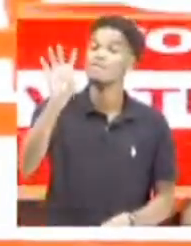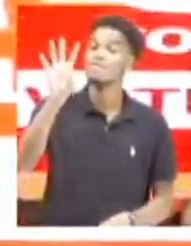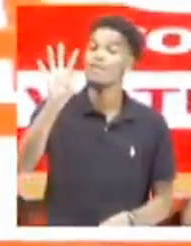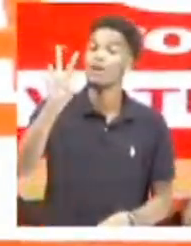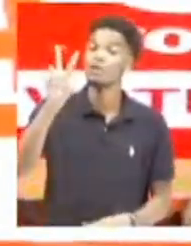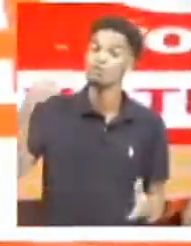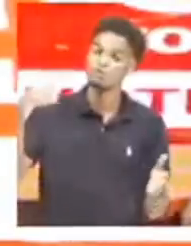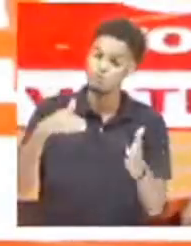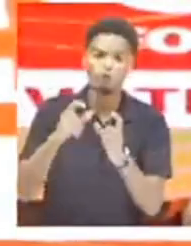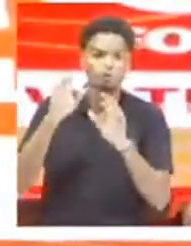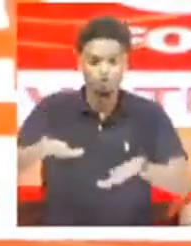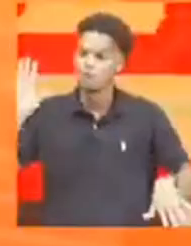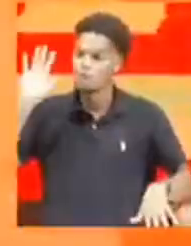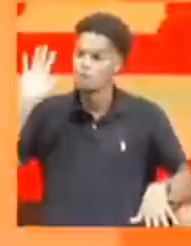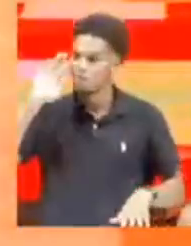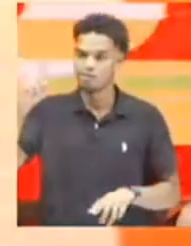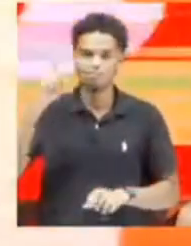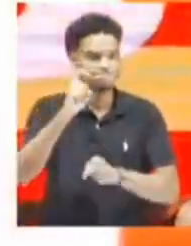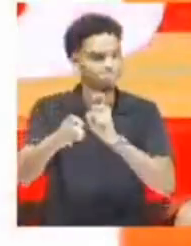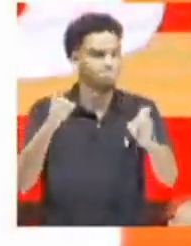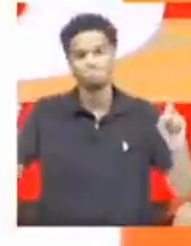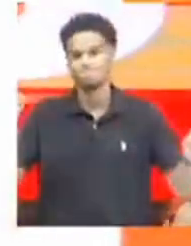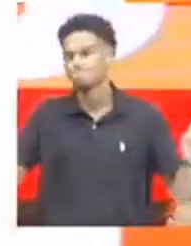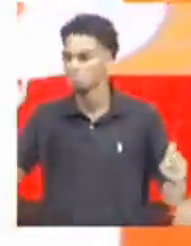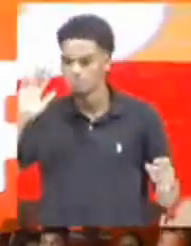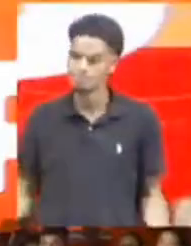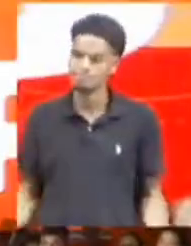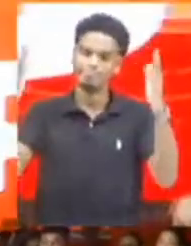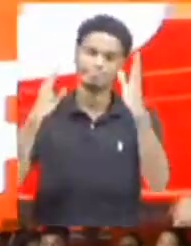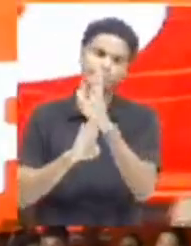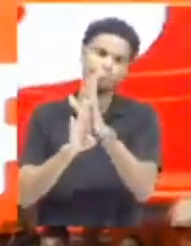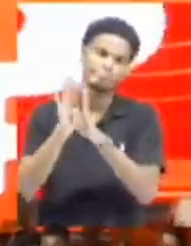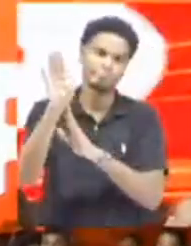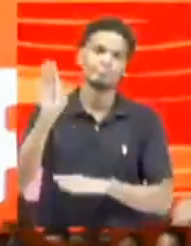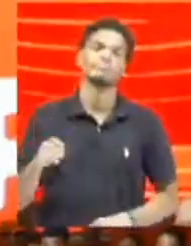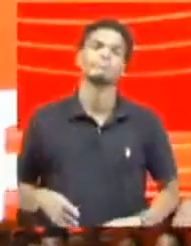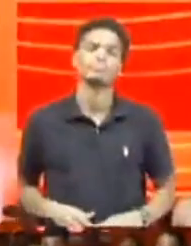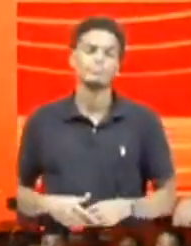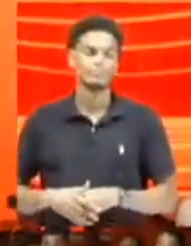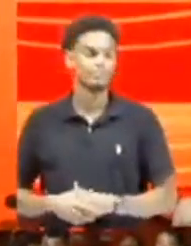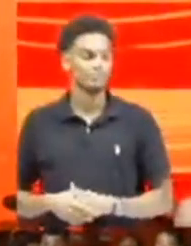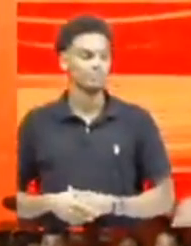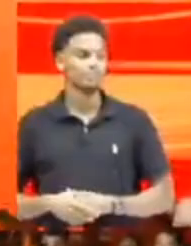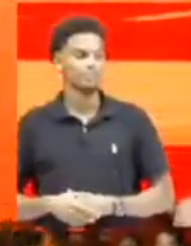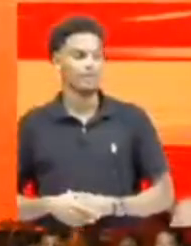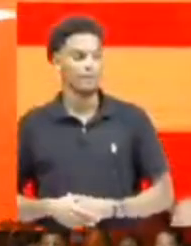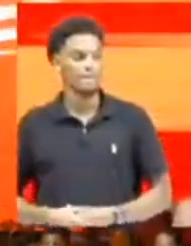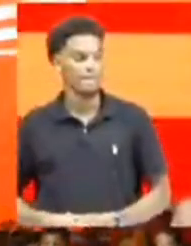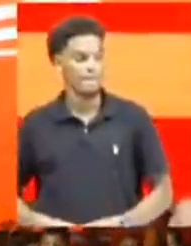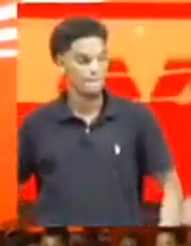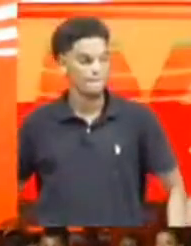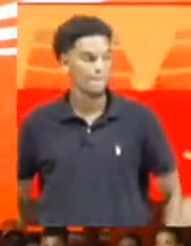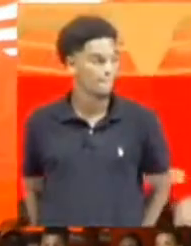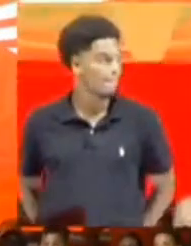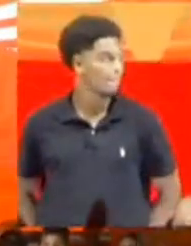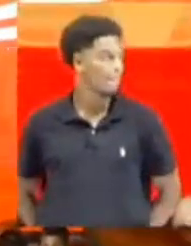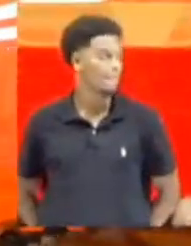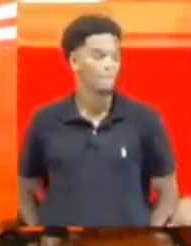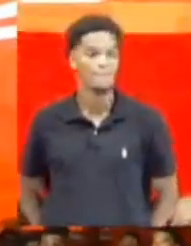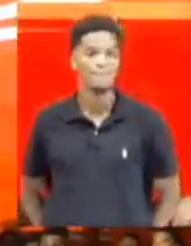I believe the children are future. Teach them well and let them lead the way. Show them all